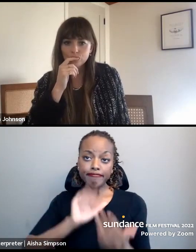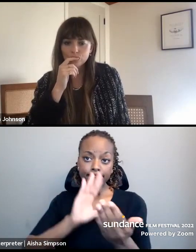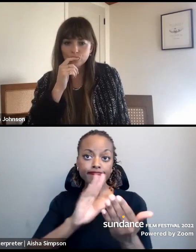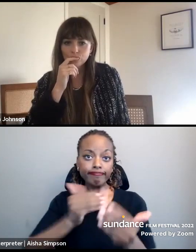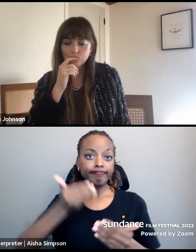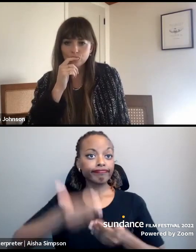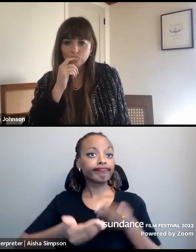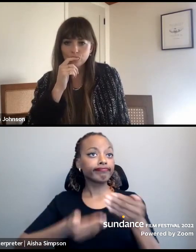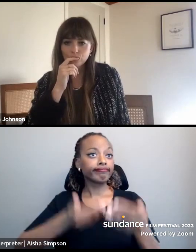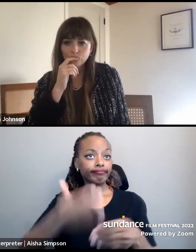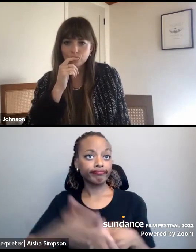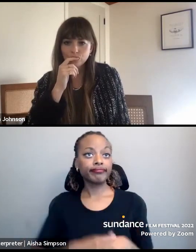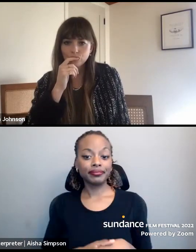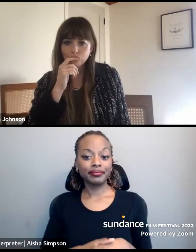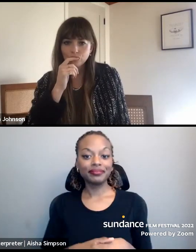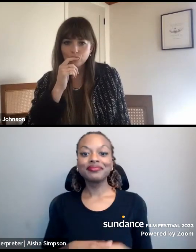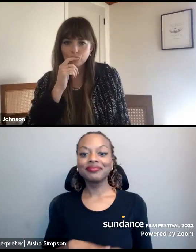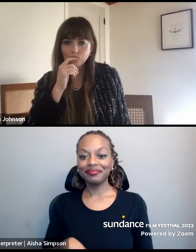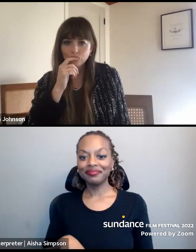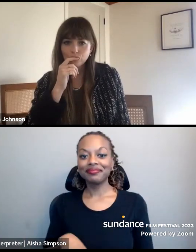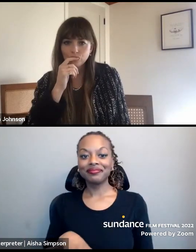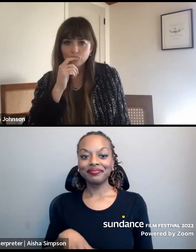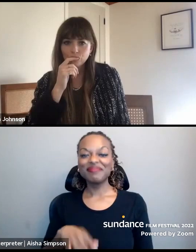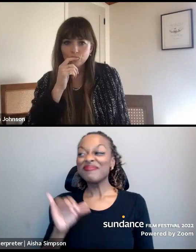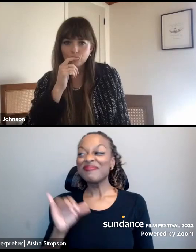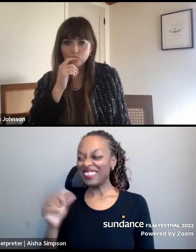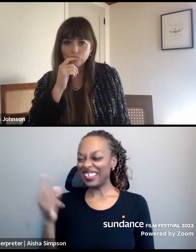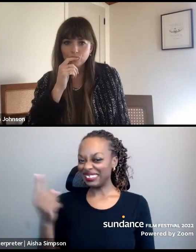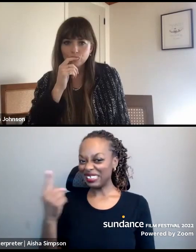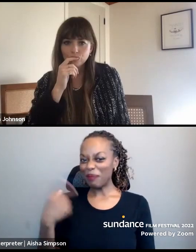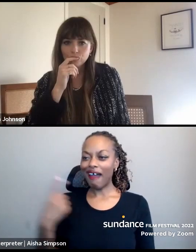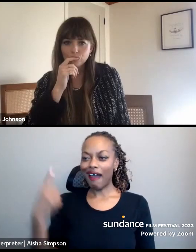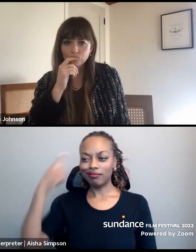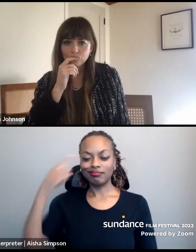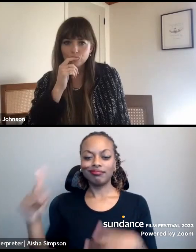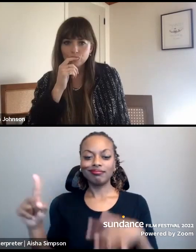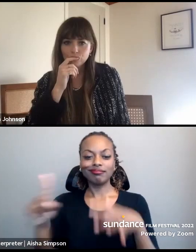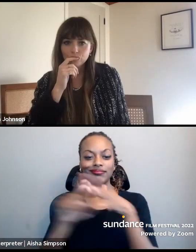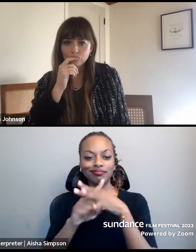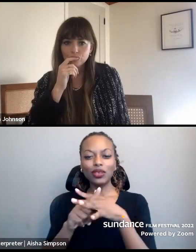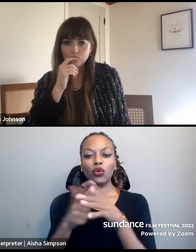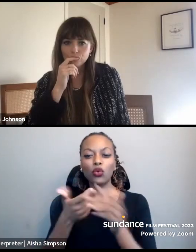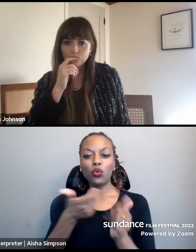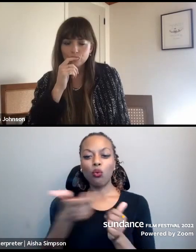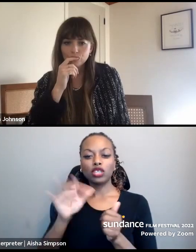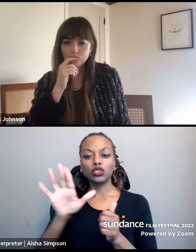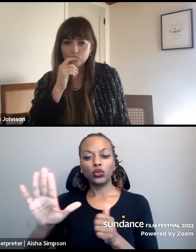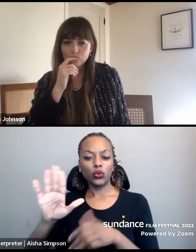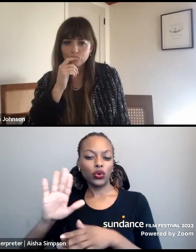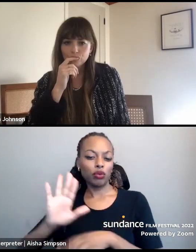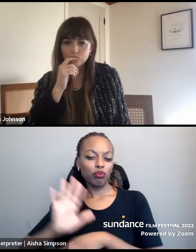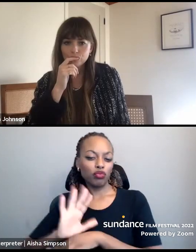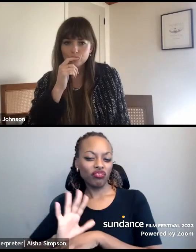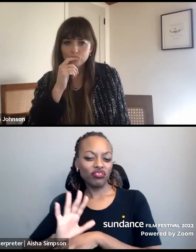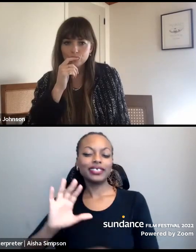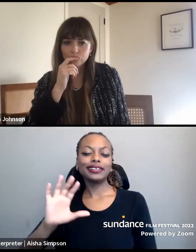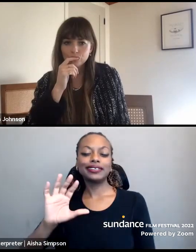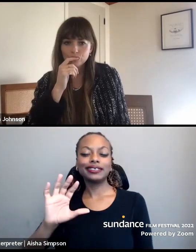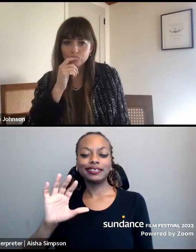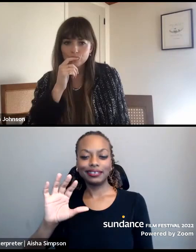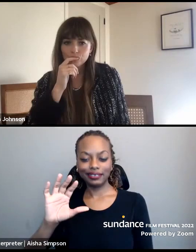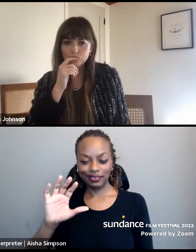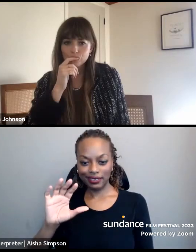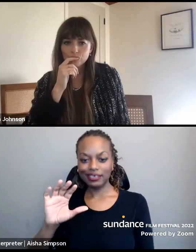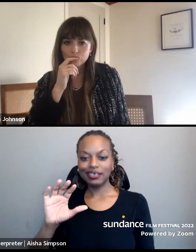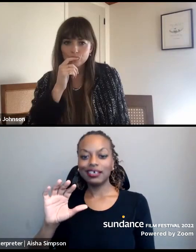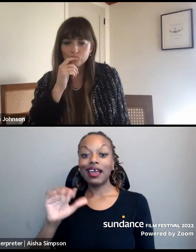That's something I thought about watching both Am I Okay and Cha Cha Real Smooth, actually. Just the idea of learning like things